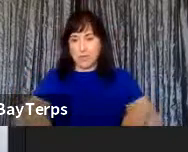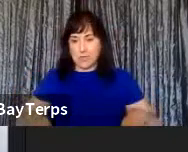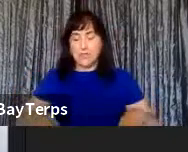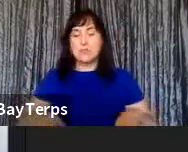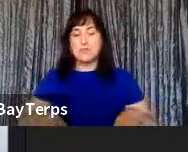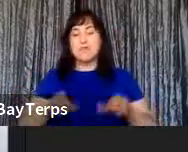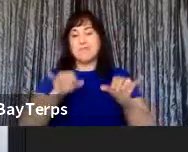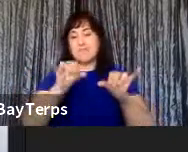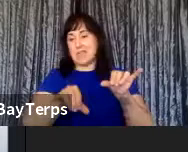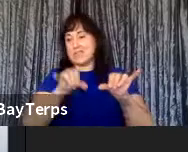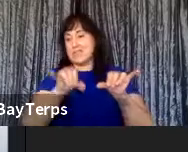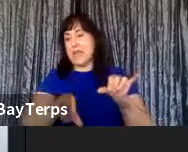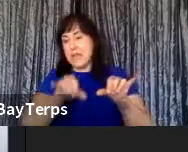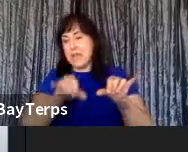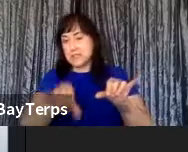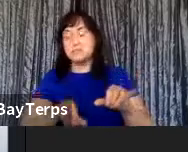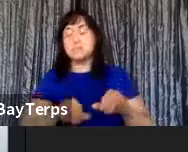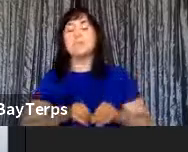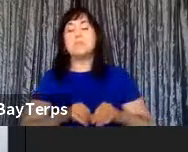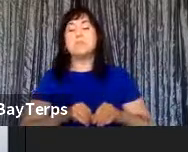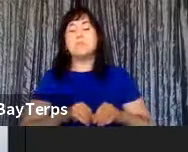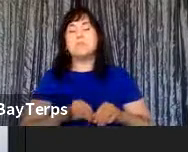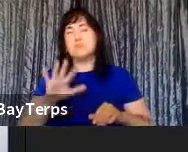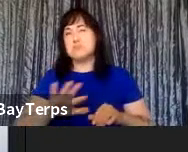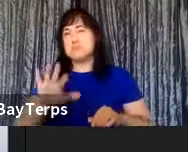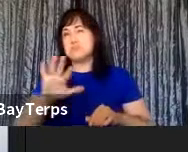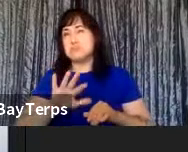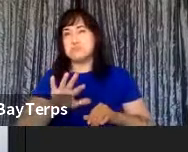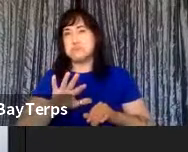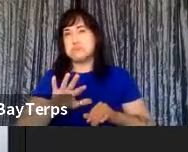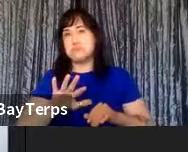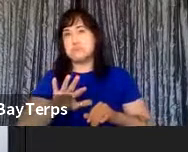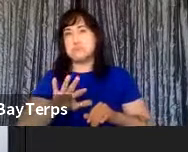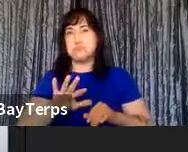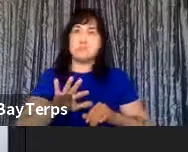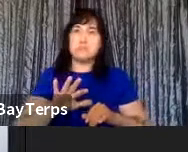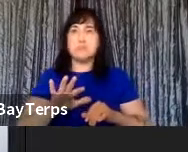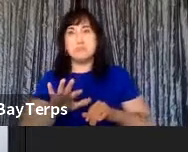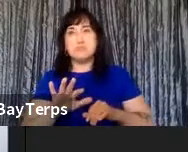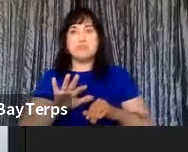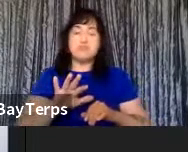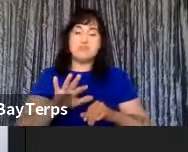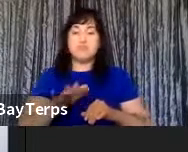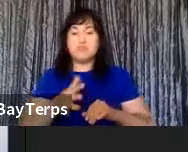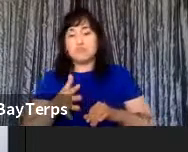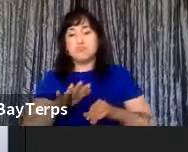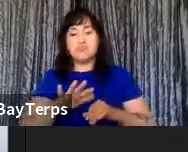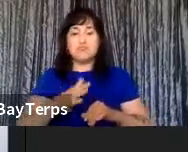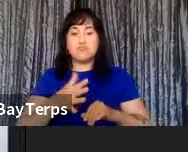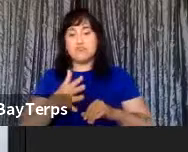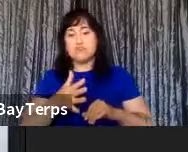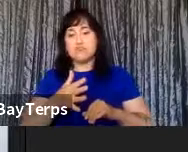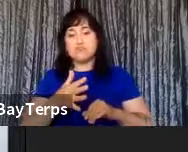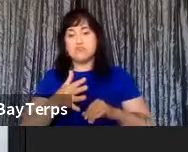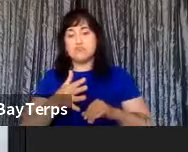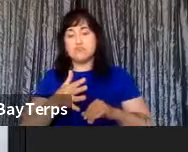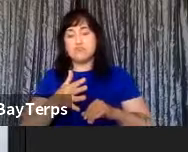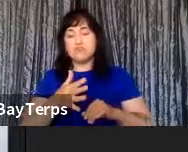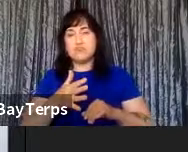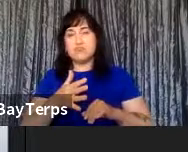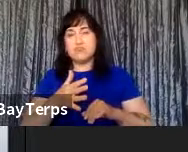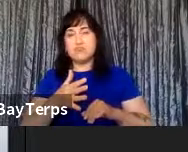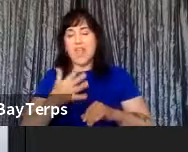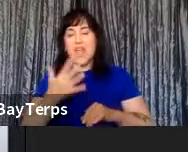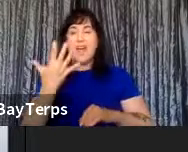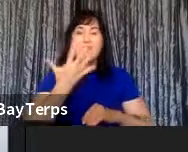stay in these drying houses for around about, as I said, between 5 and